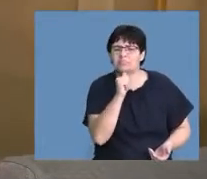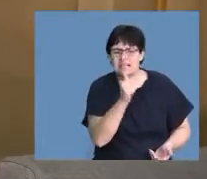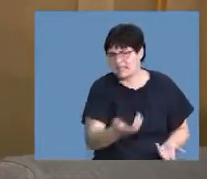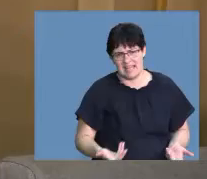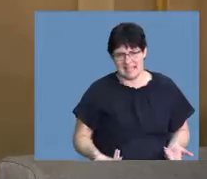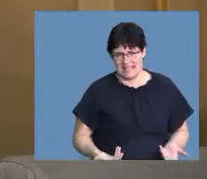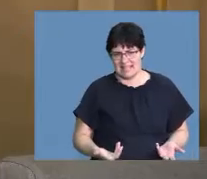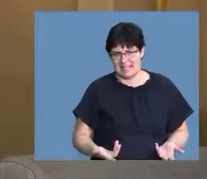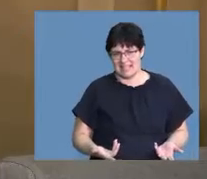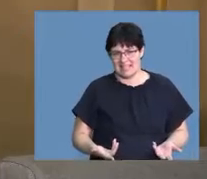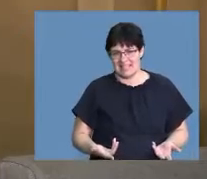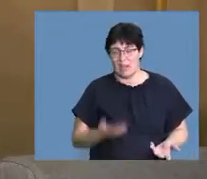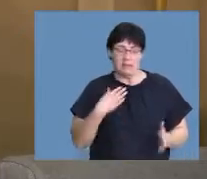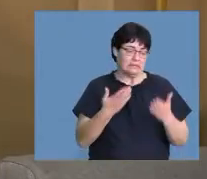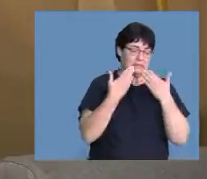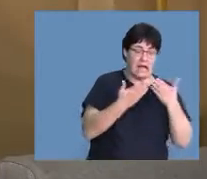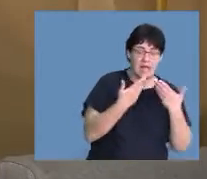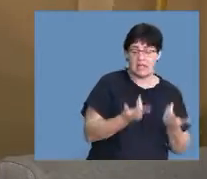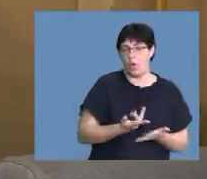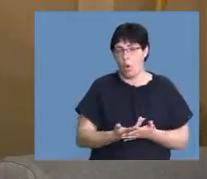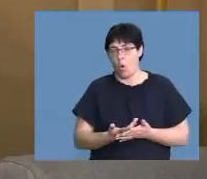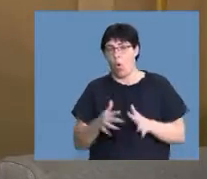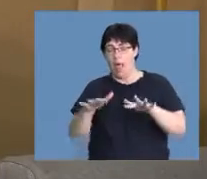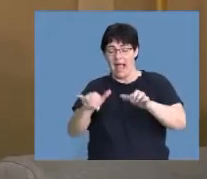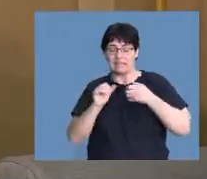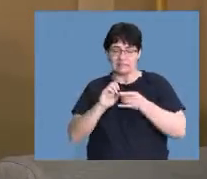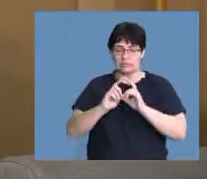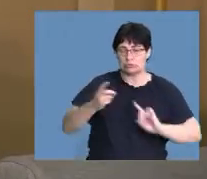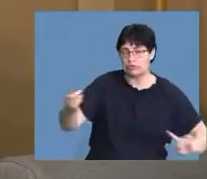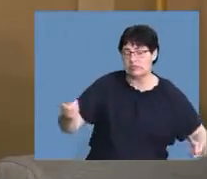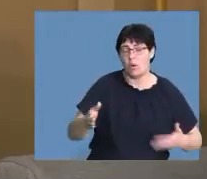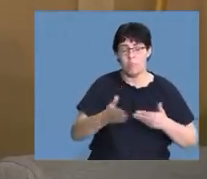is going to be studying and taking extra degrees